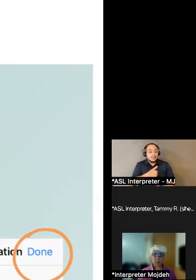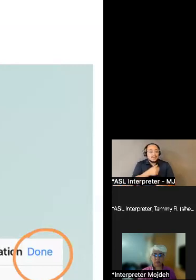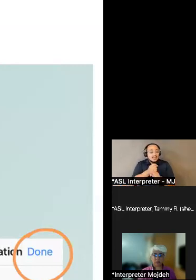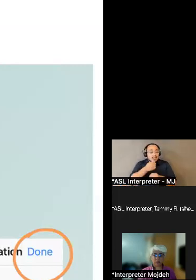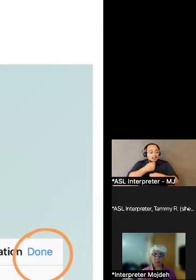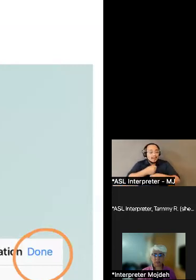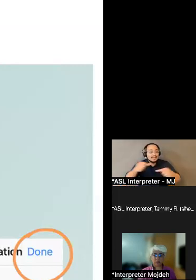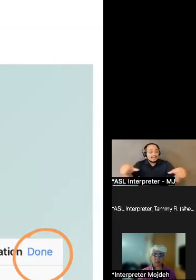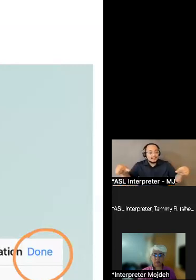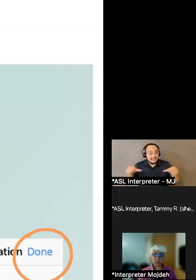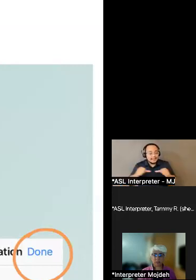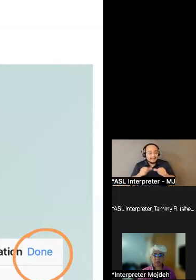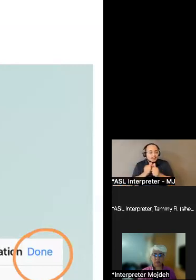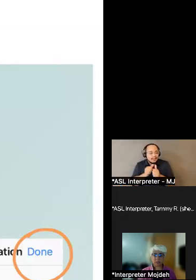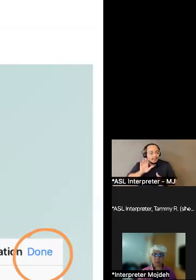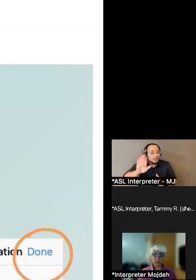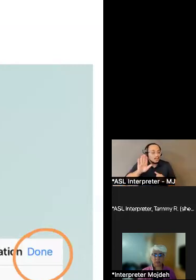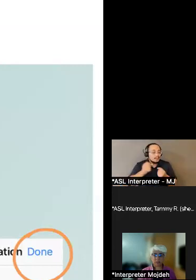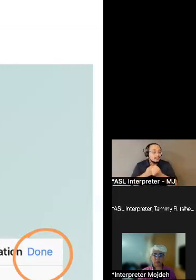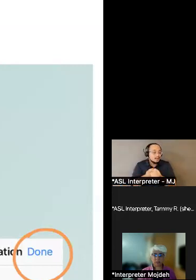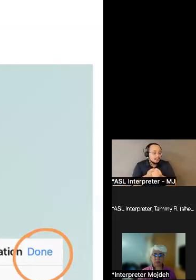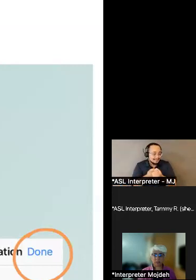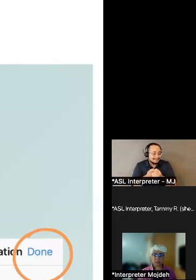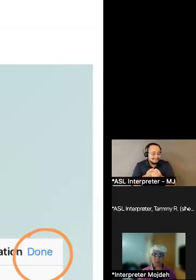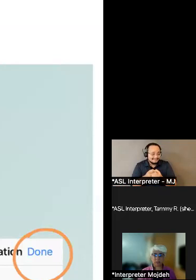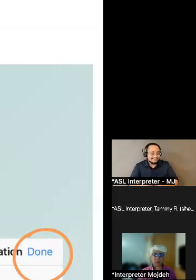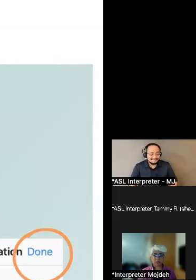every support. Communicate and choose